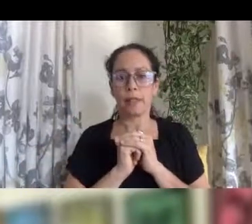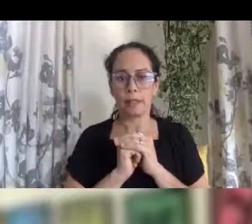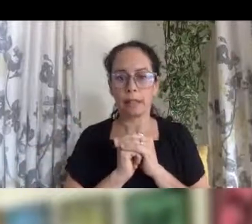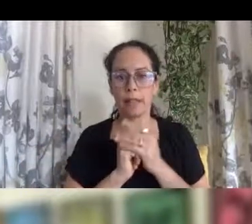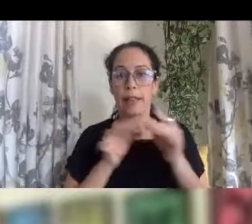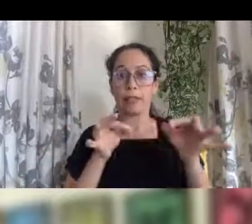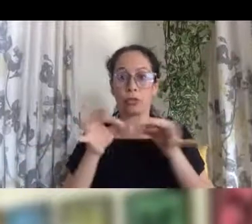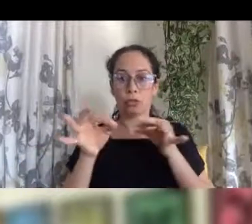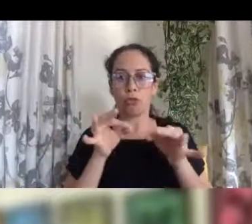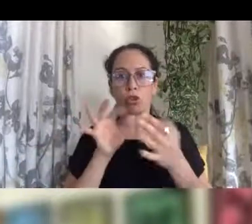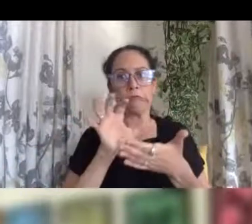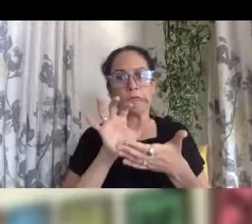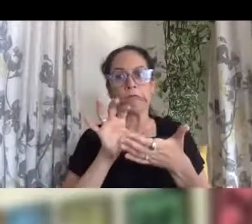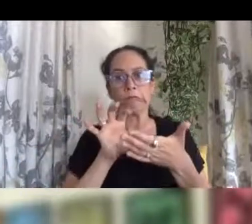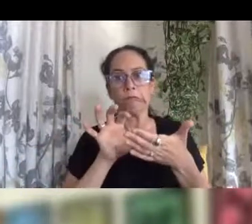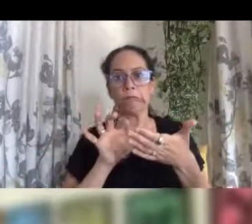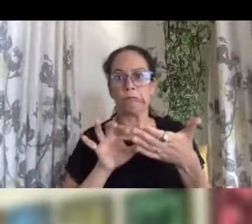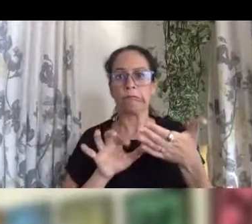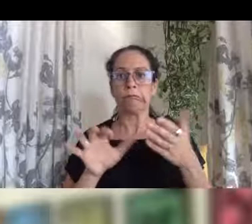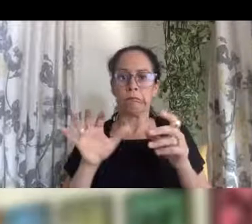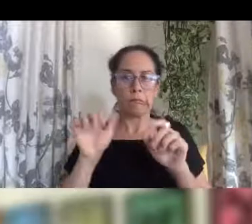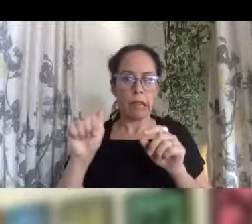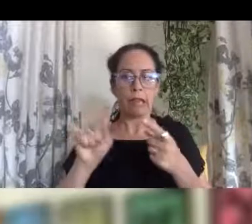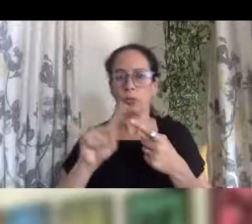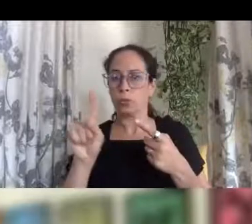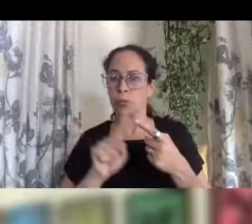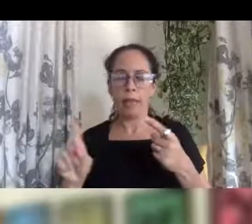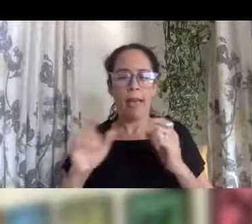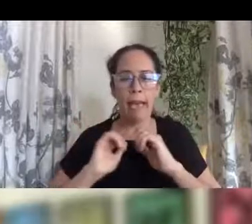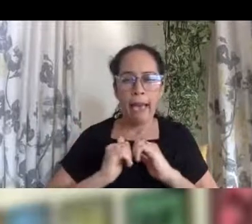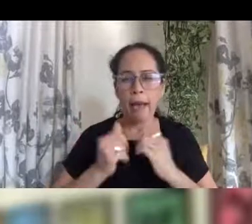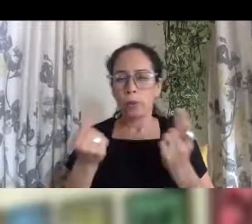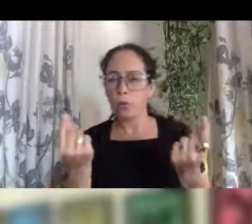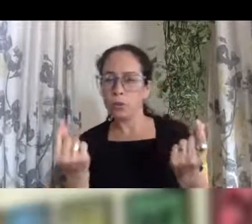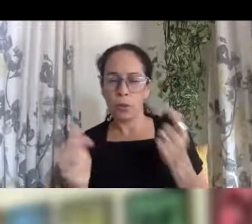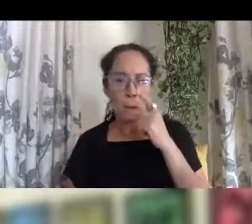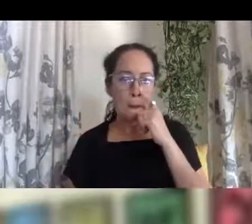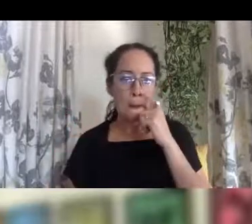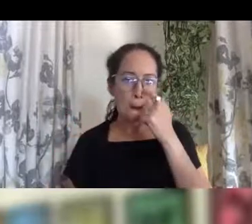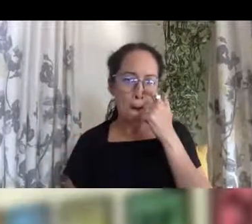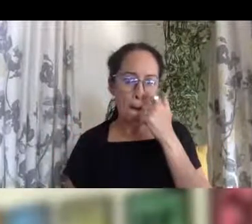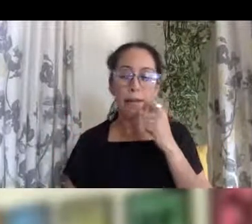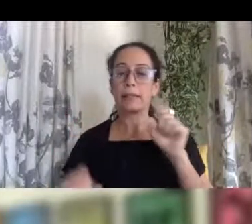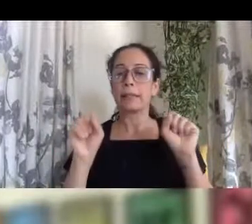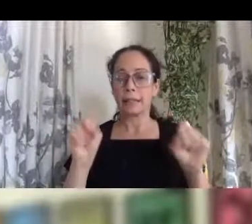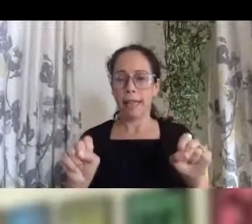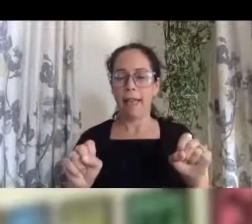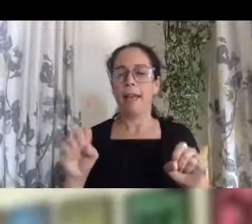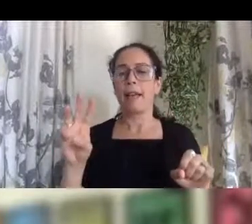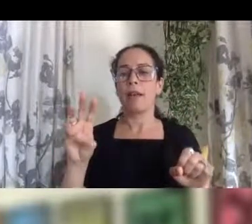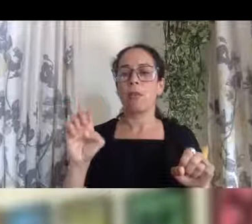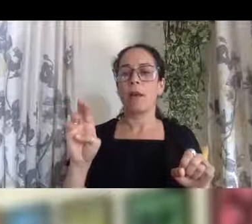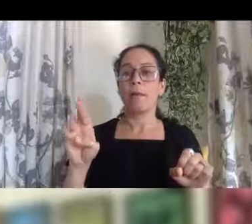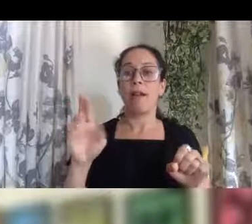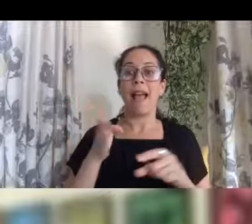detailed instructions of how to run the test. And then we can also do a follow-up webinar of how to run